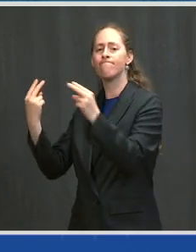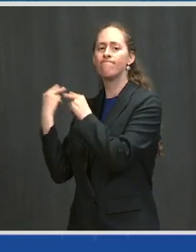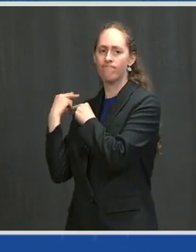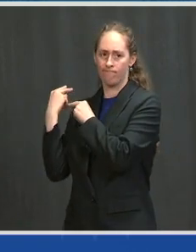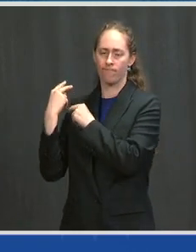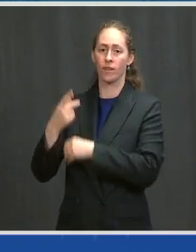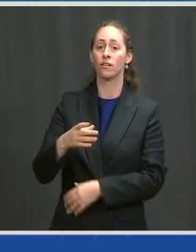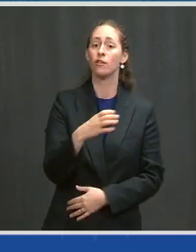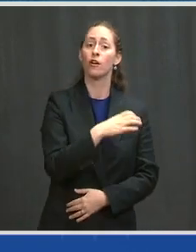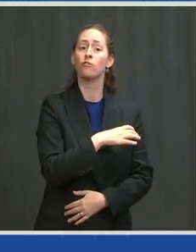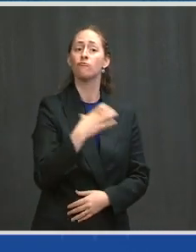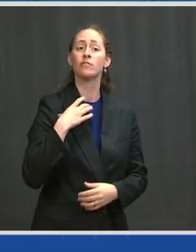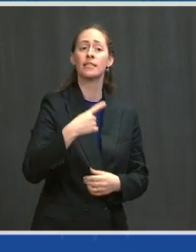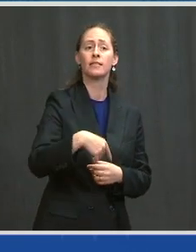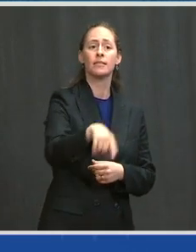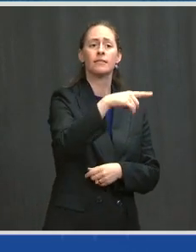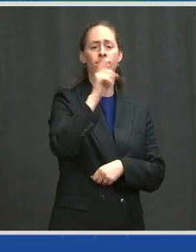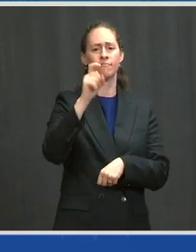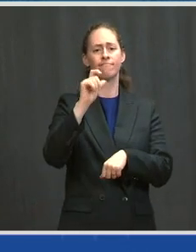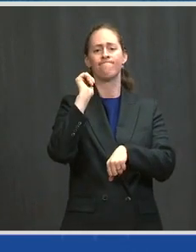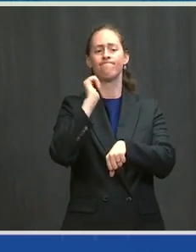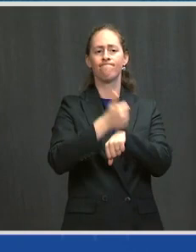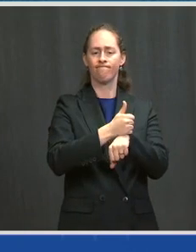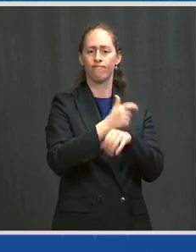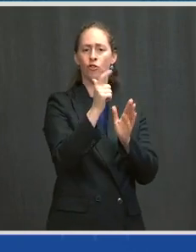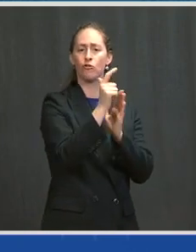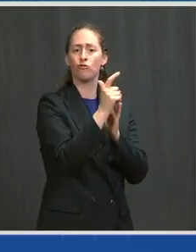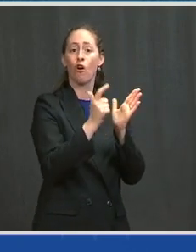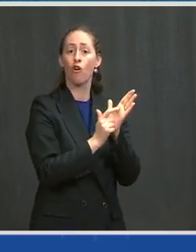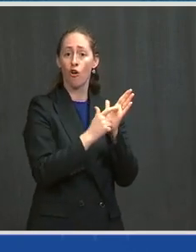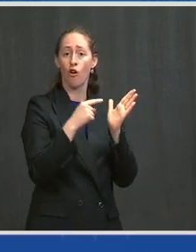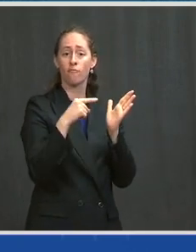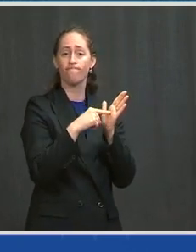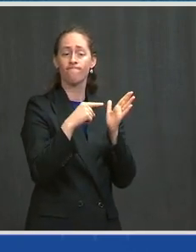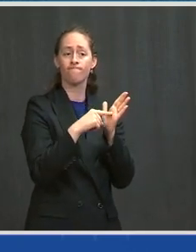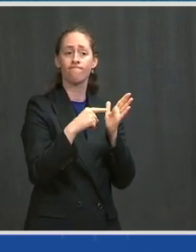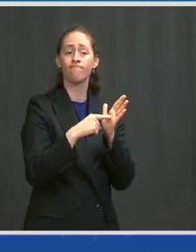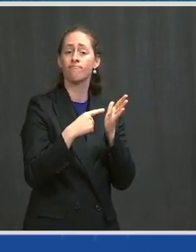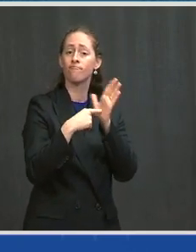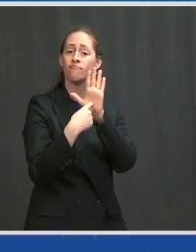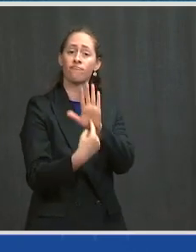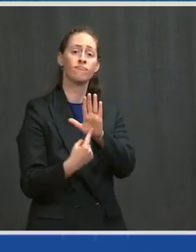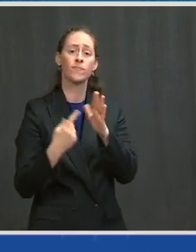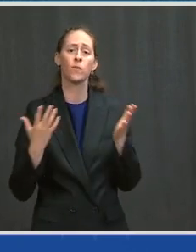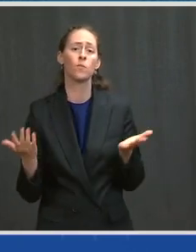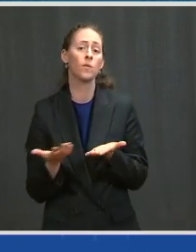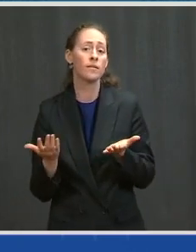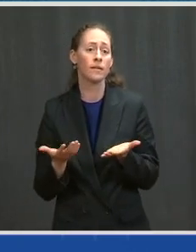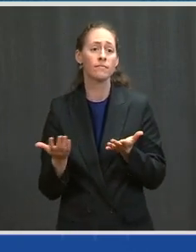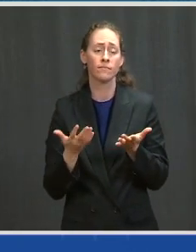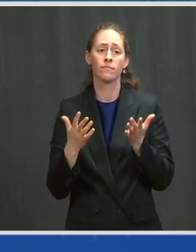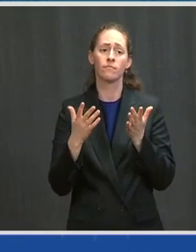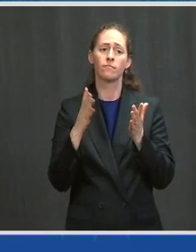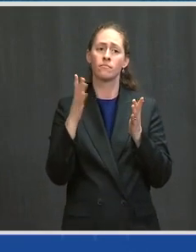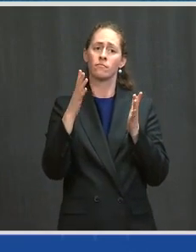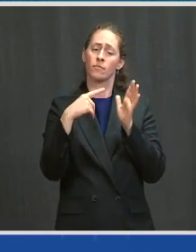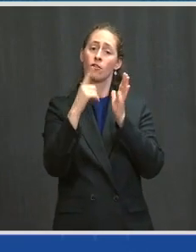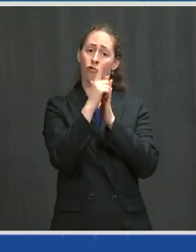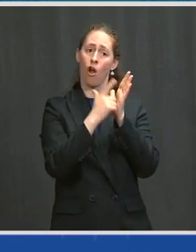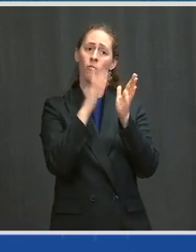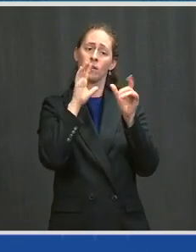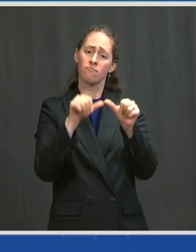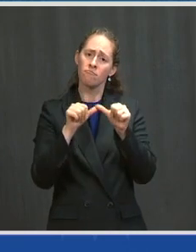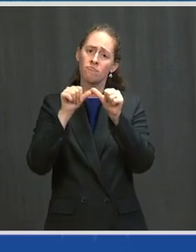enshrine in law, as a consequence of that law, enshrine in perpetuity, literally a monument to